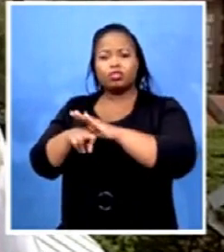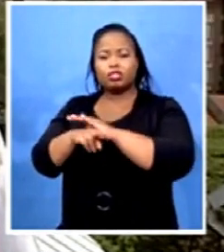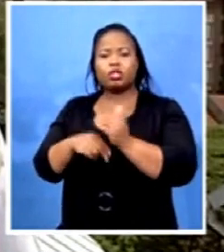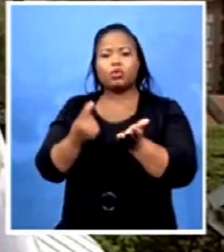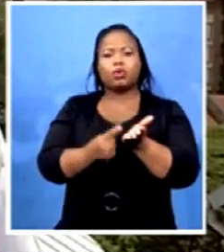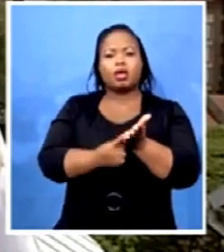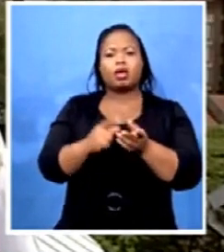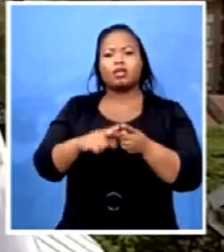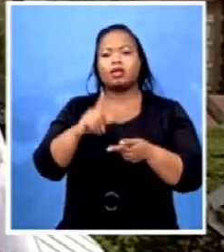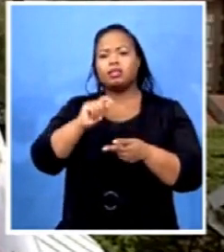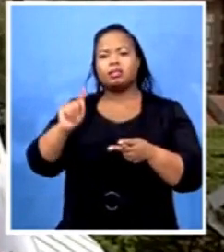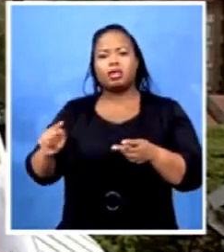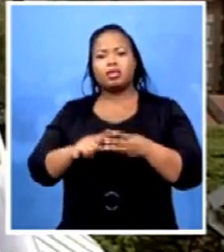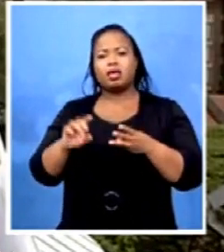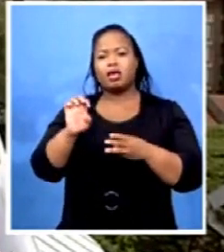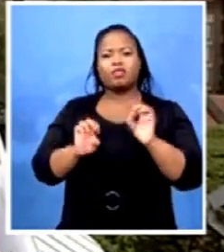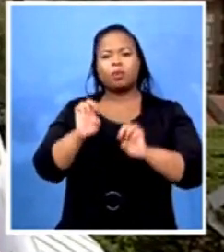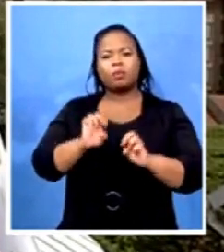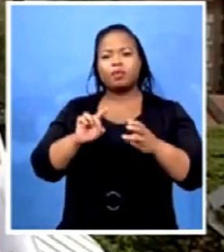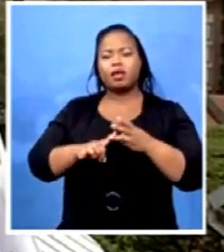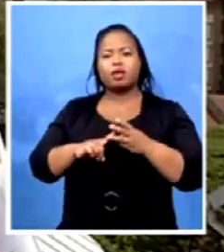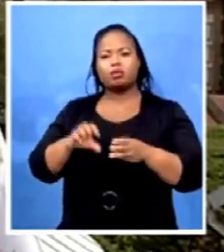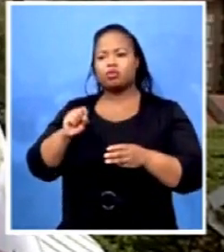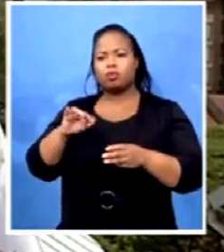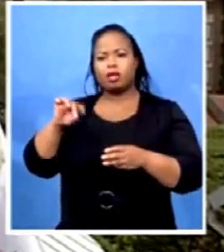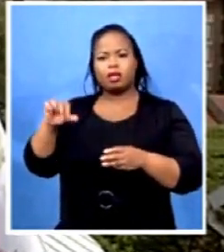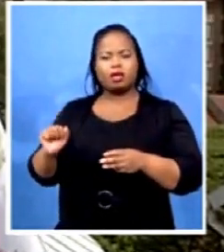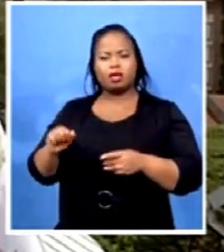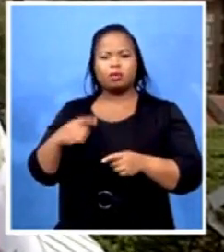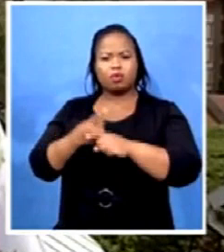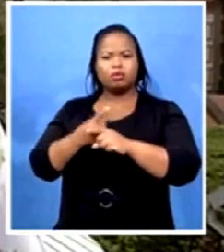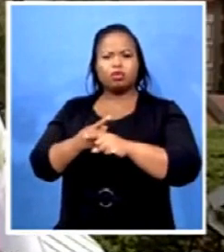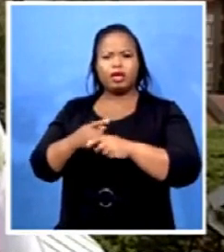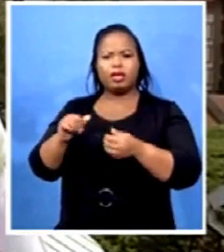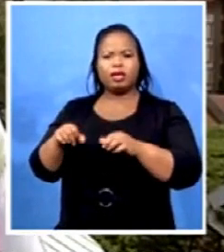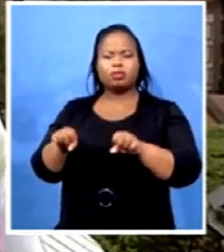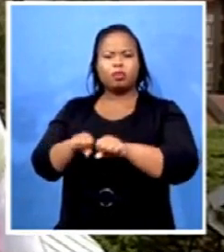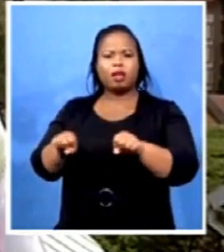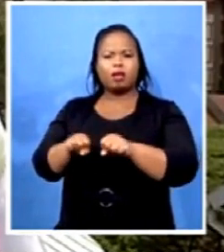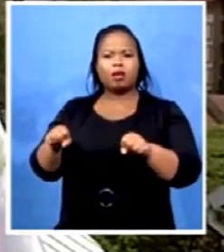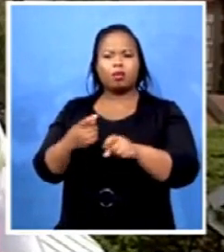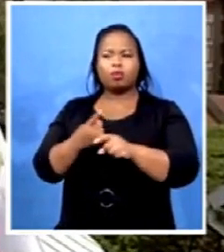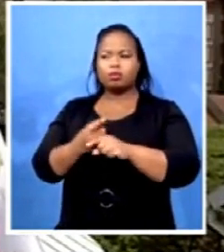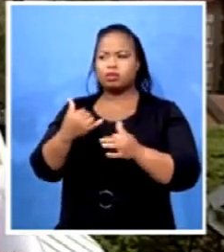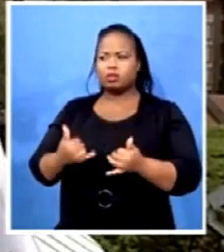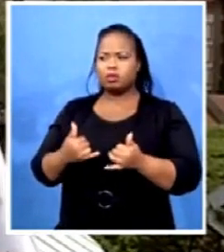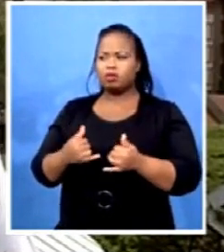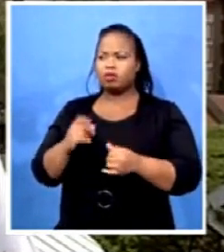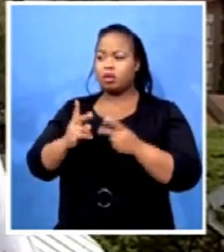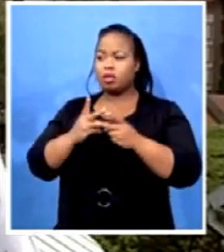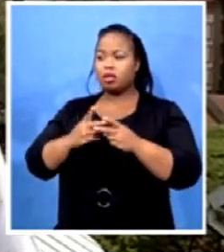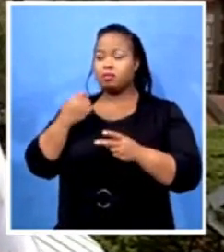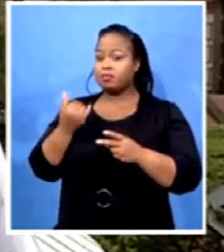Somalia, all of which are facing similar flooding situations. Their food security situation is then put at